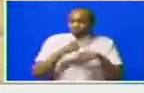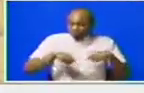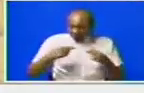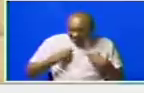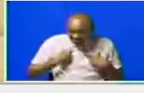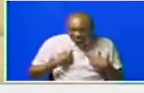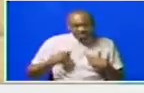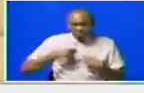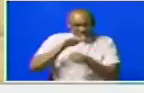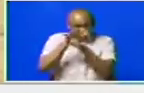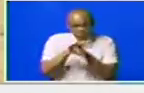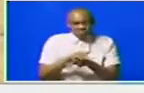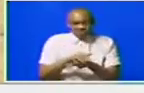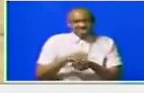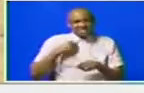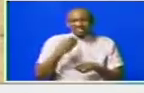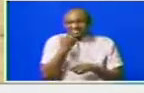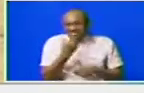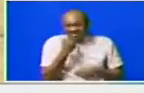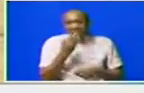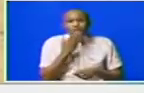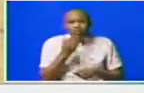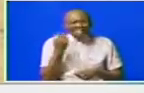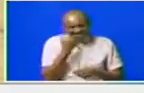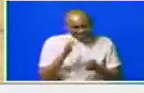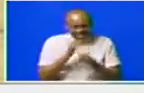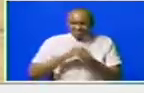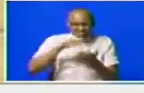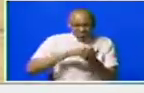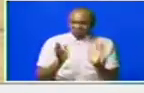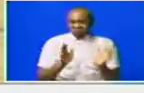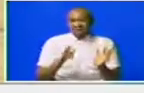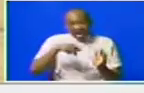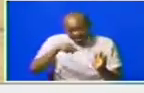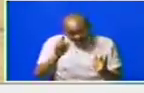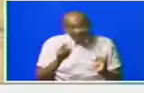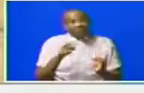to be put down by diabetes, even at this point when it has physically and